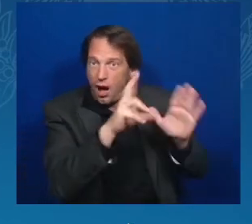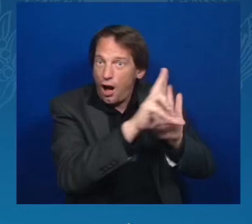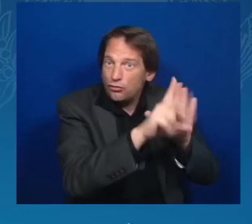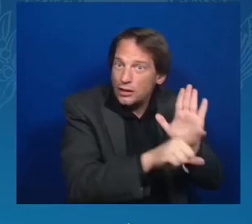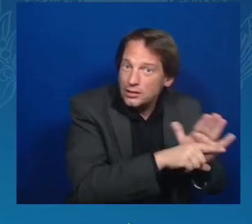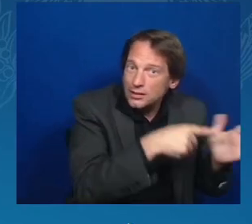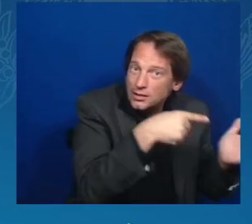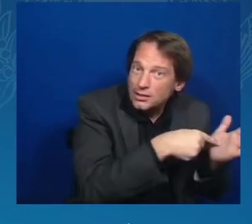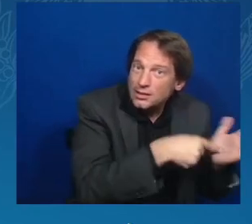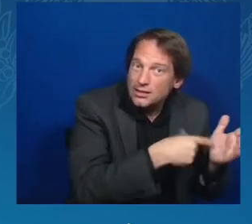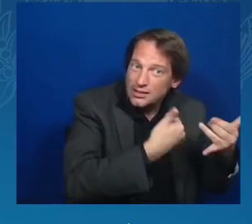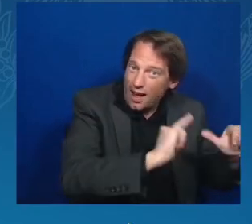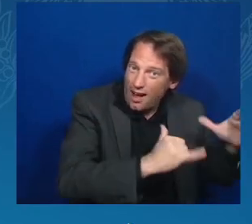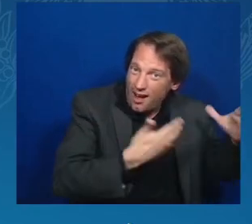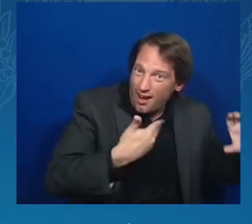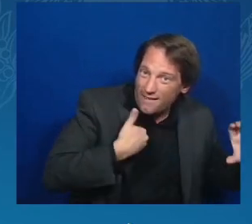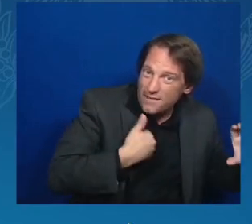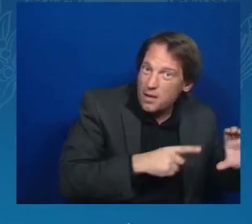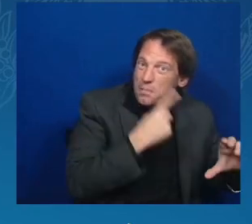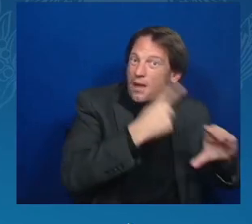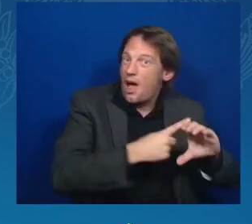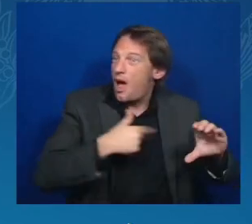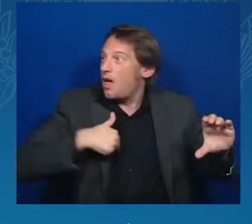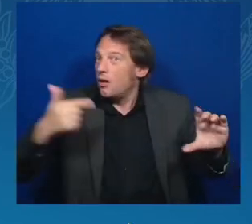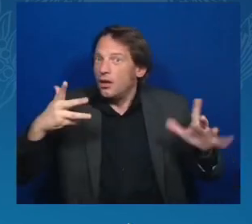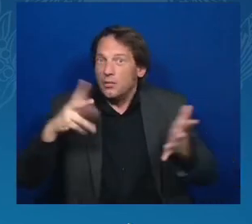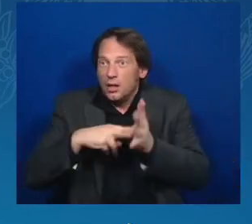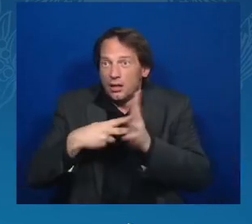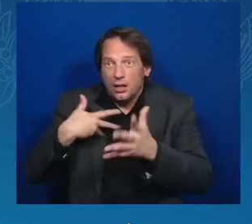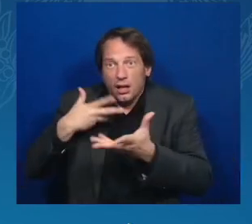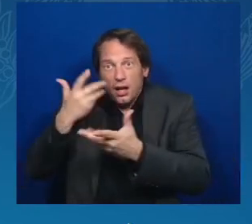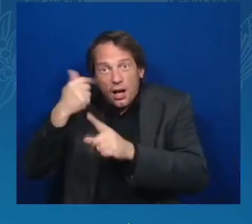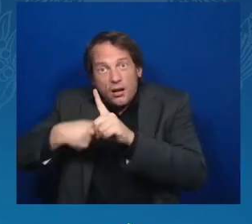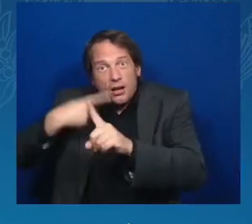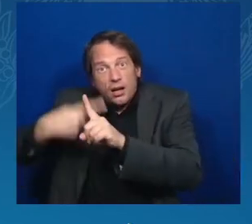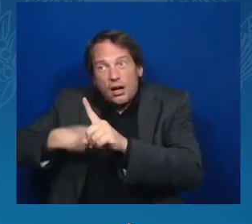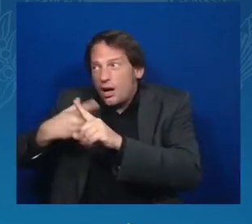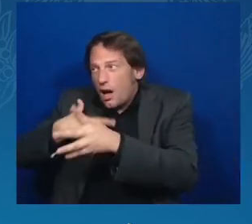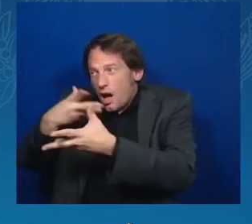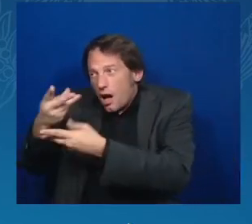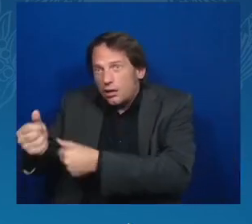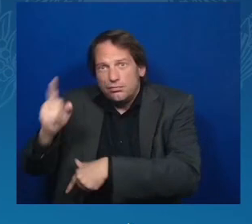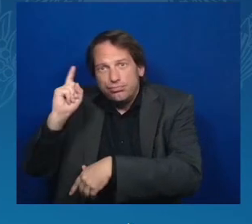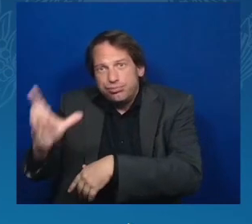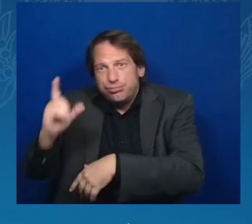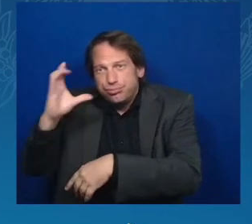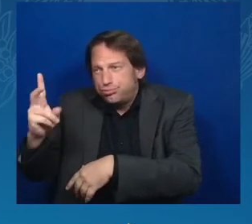ends meet. At that time, at the district, we hadn't had a raise